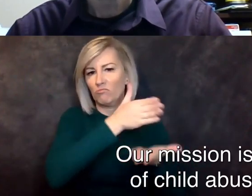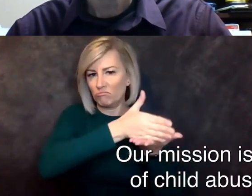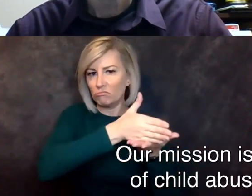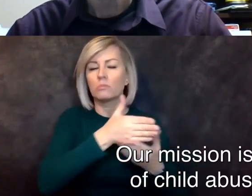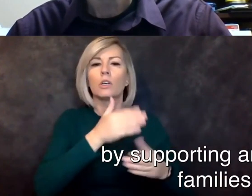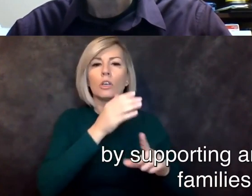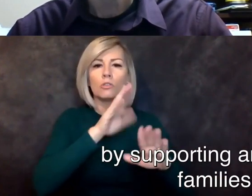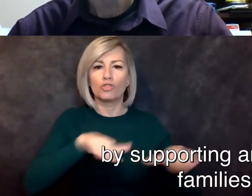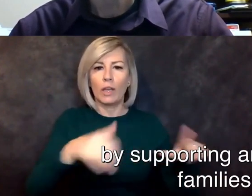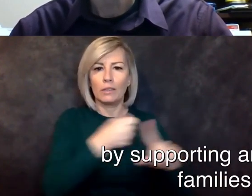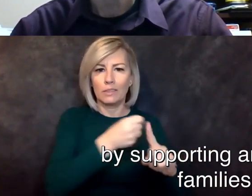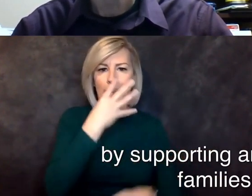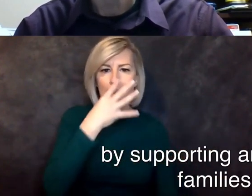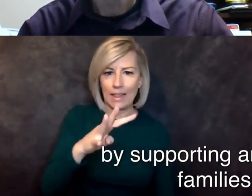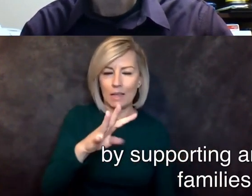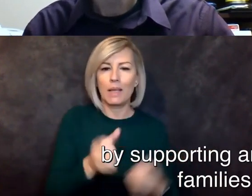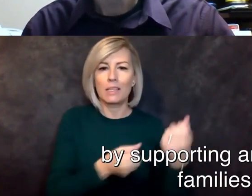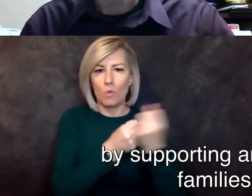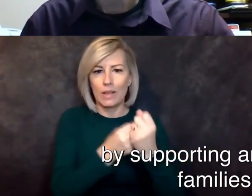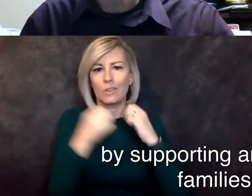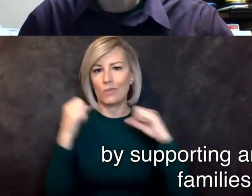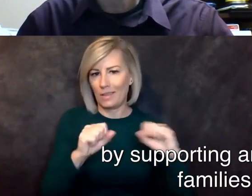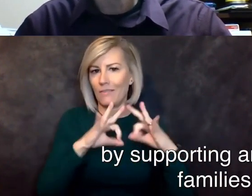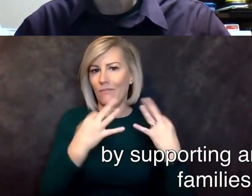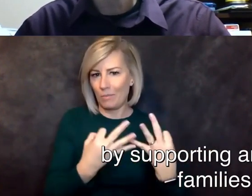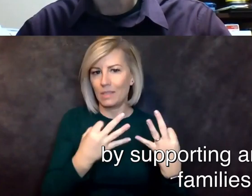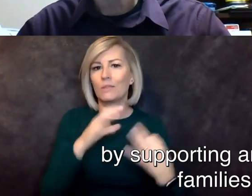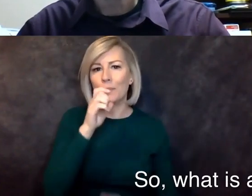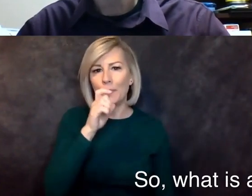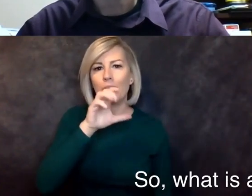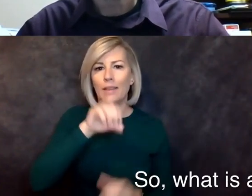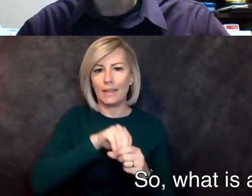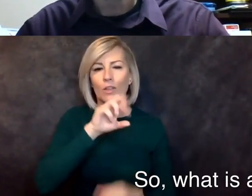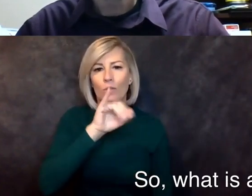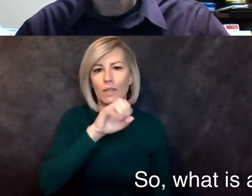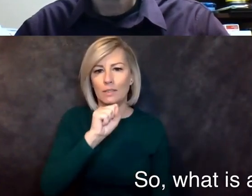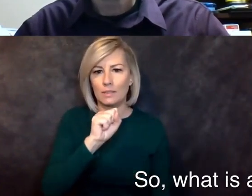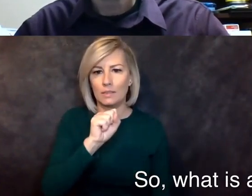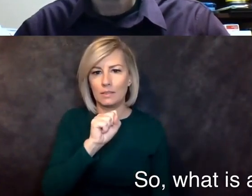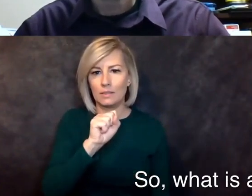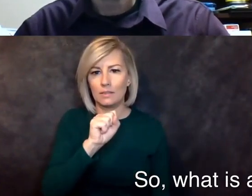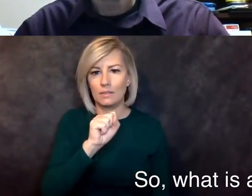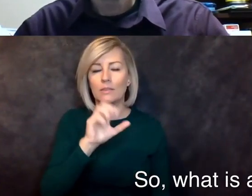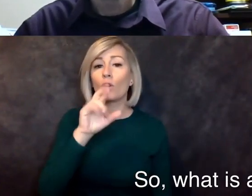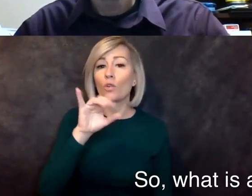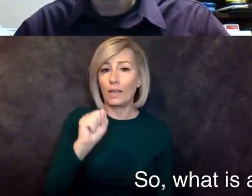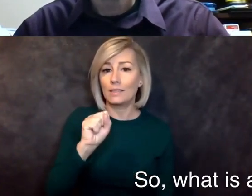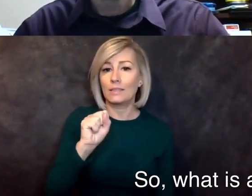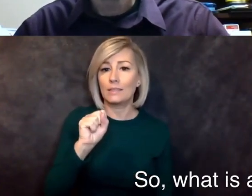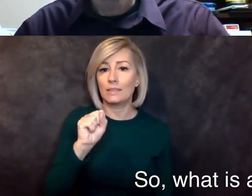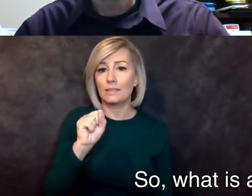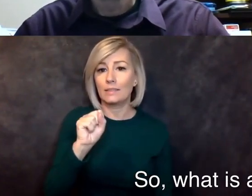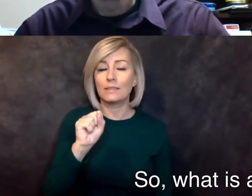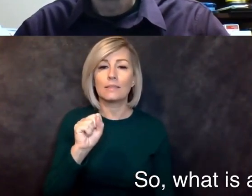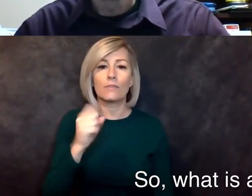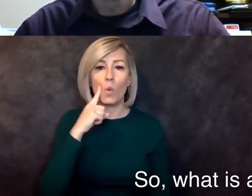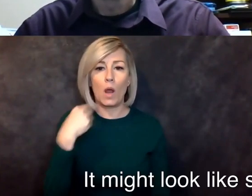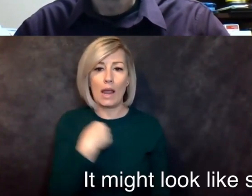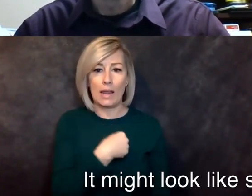and neglect by supporting and strengthening families in crisis. So what is a crisis to us?